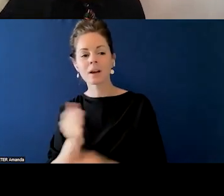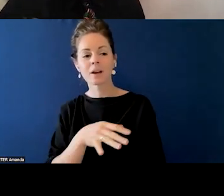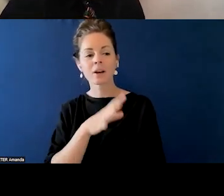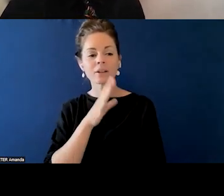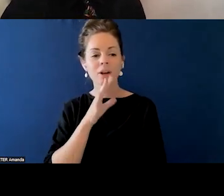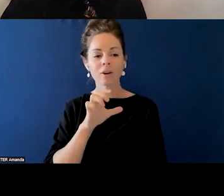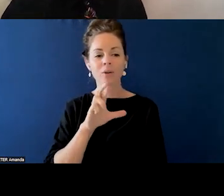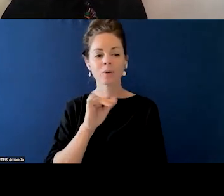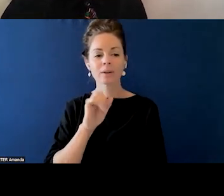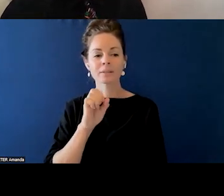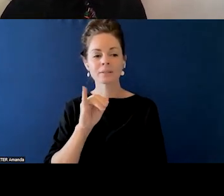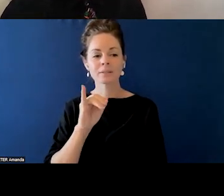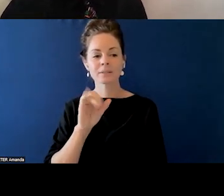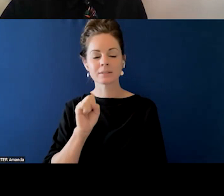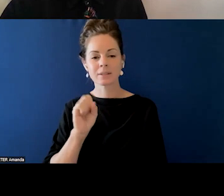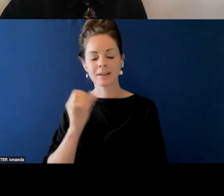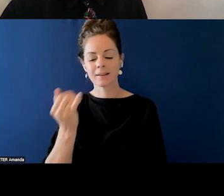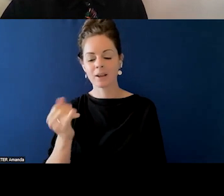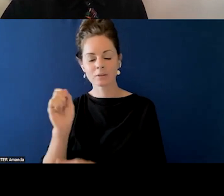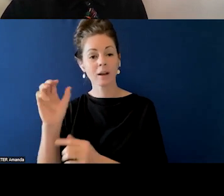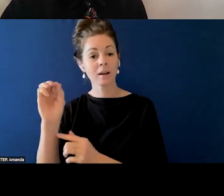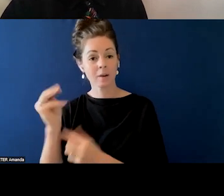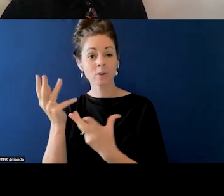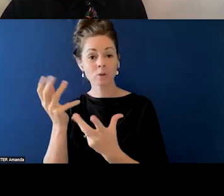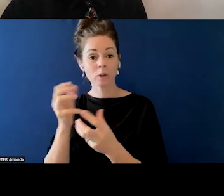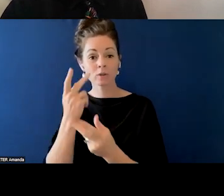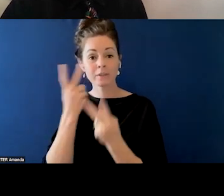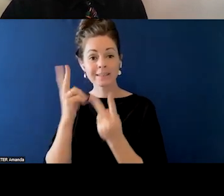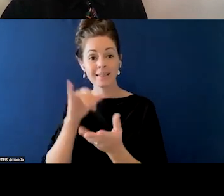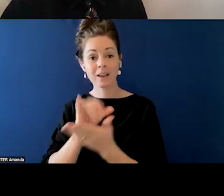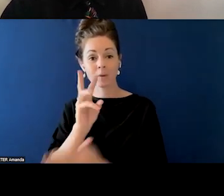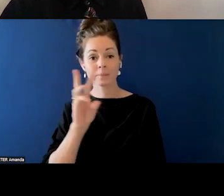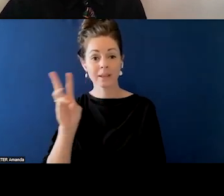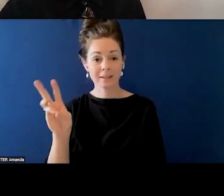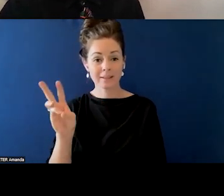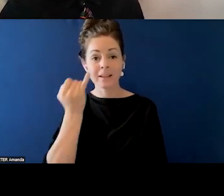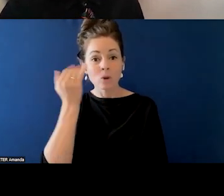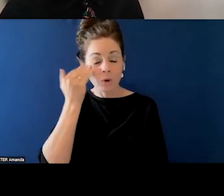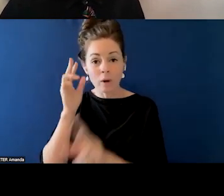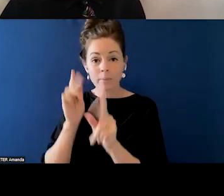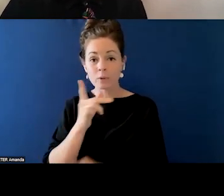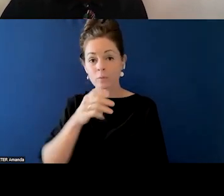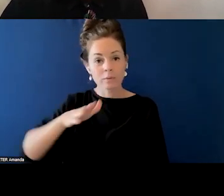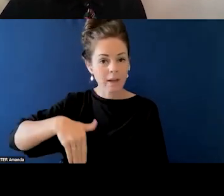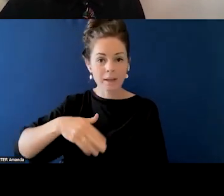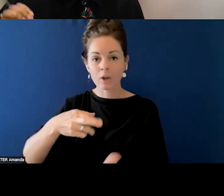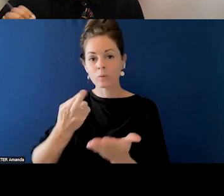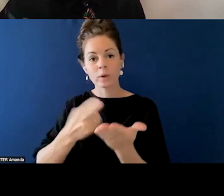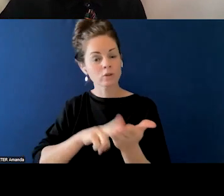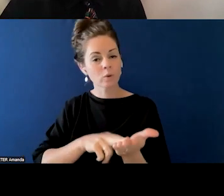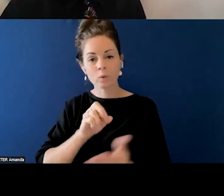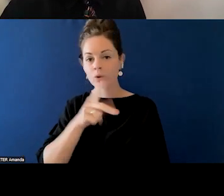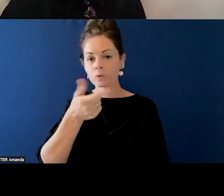Talk.crisisnow.com is the site that you want to go to so that you can then, if you know of someone who has not yet registered or you have not